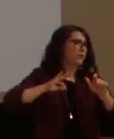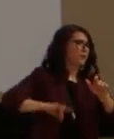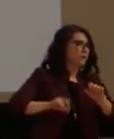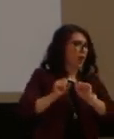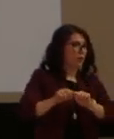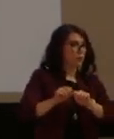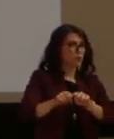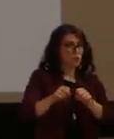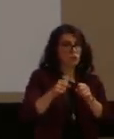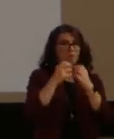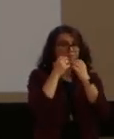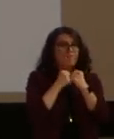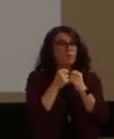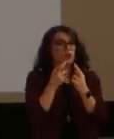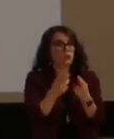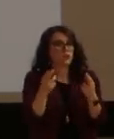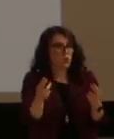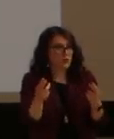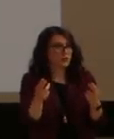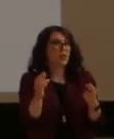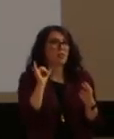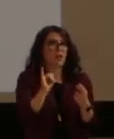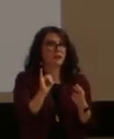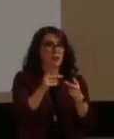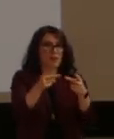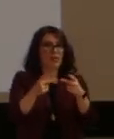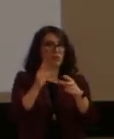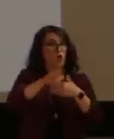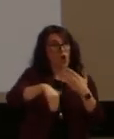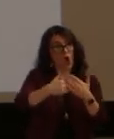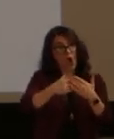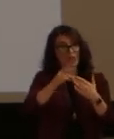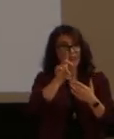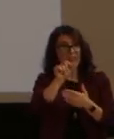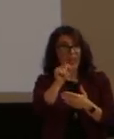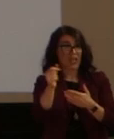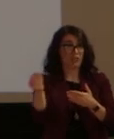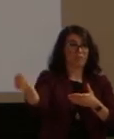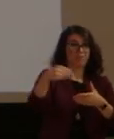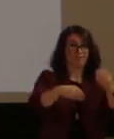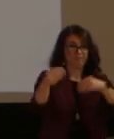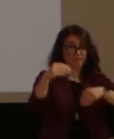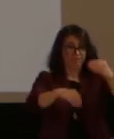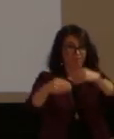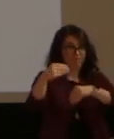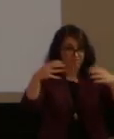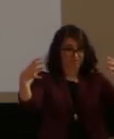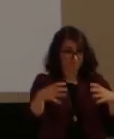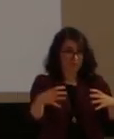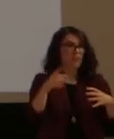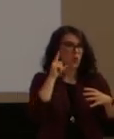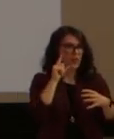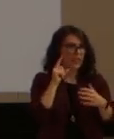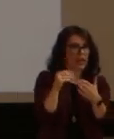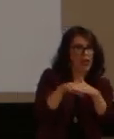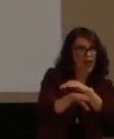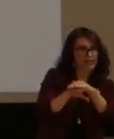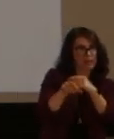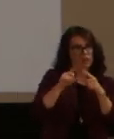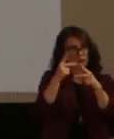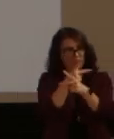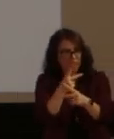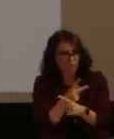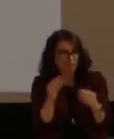as a repository of data that will be accessible in unprecedented ways. And finally, the program will do what it